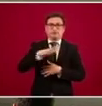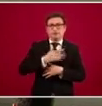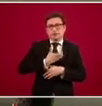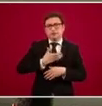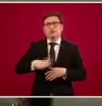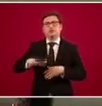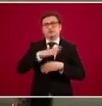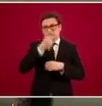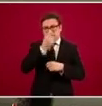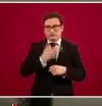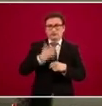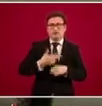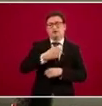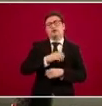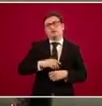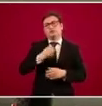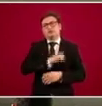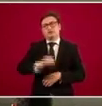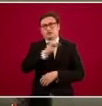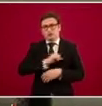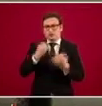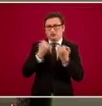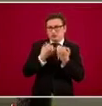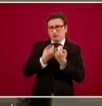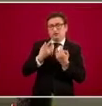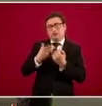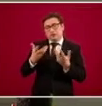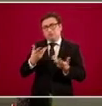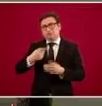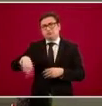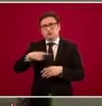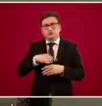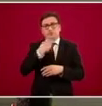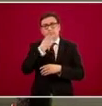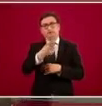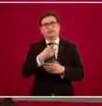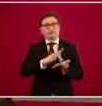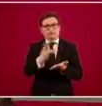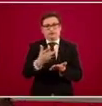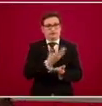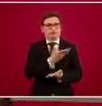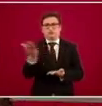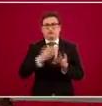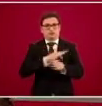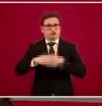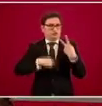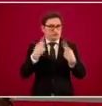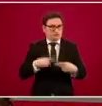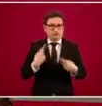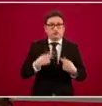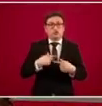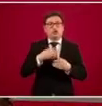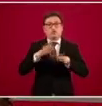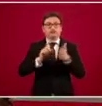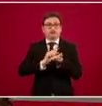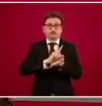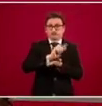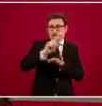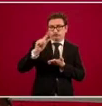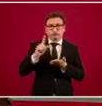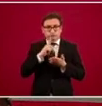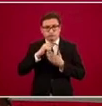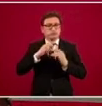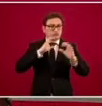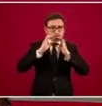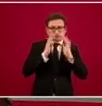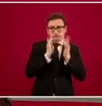dedicated to social communication, teams from the President's office, from the Secretary for the Promotion of Health, but I also want to